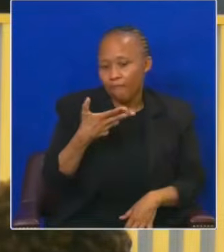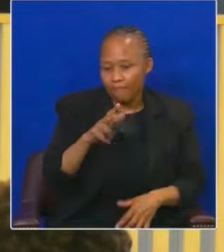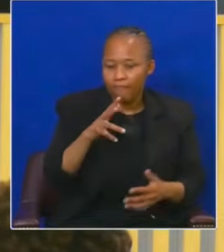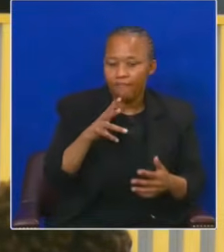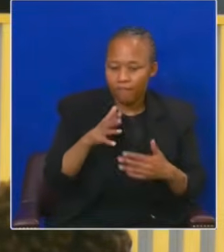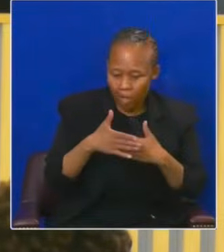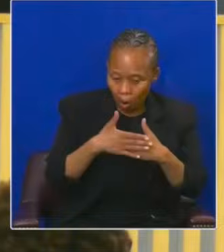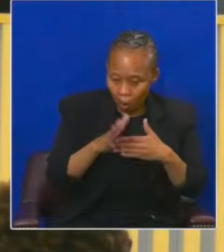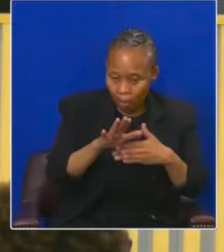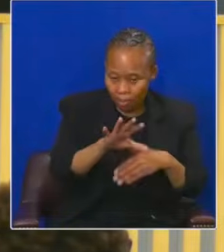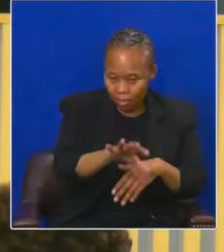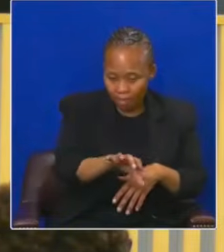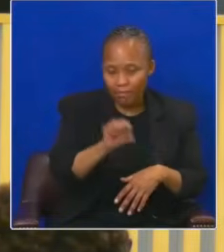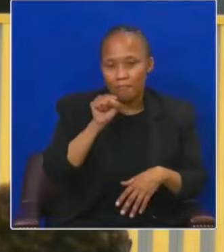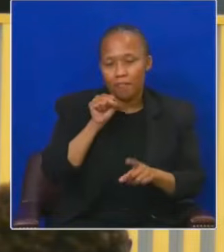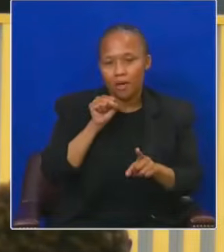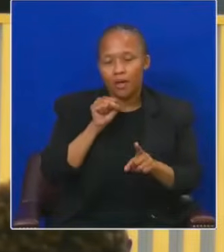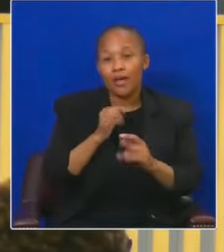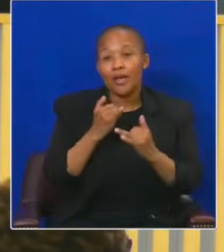the DFO conducted